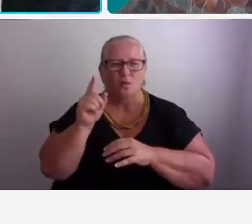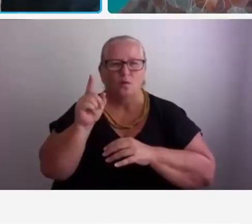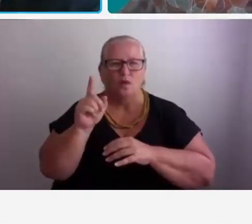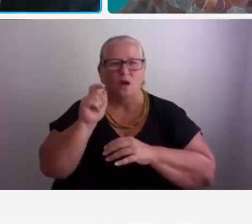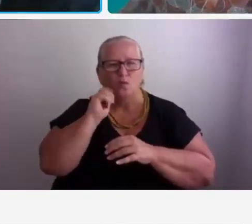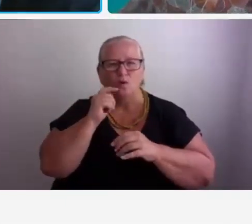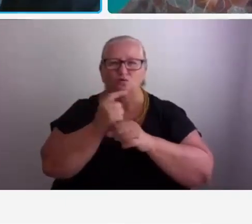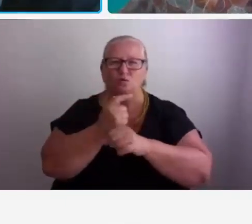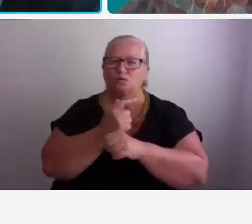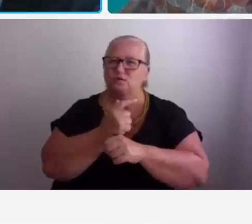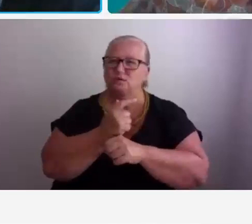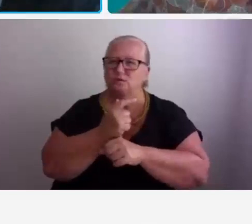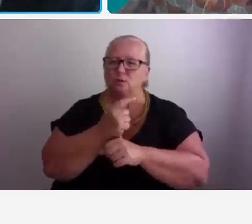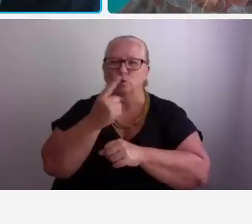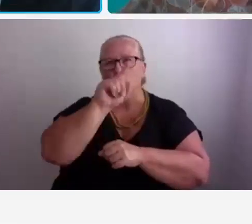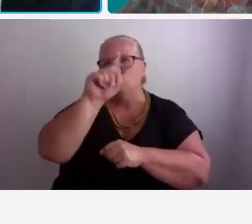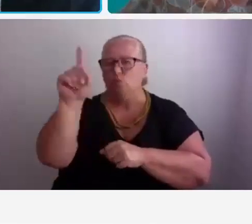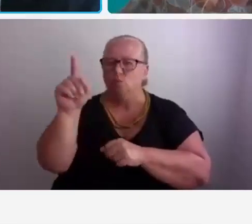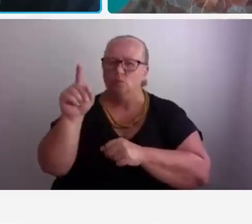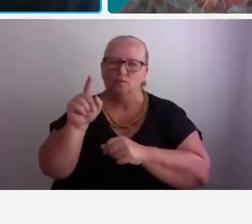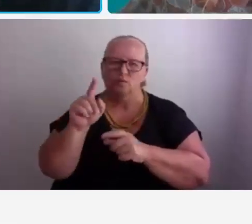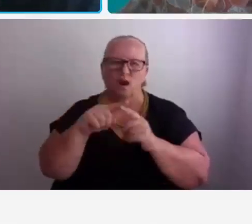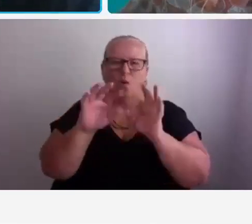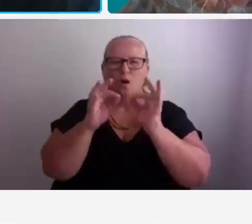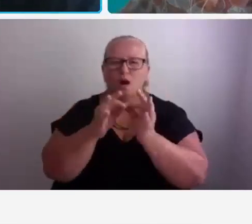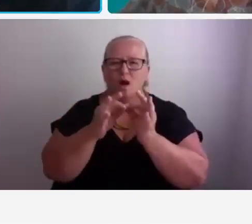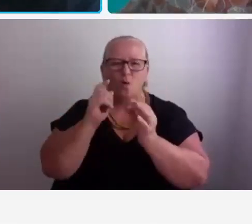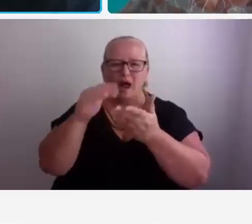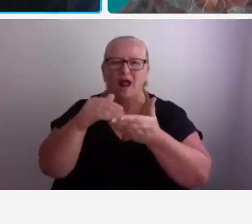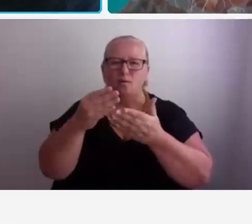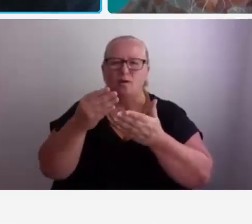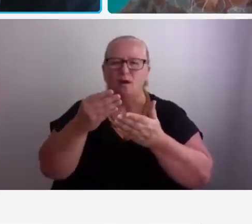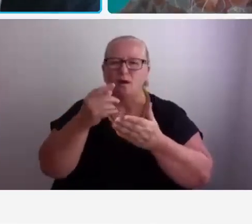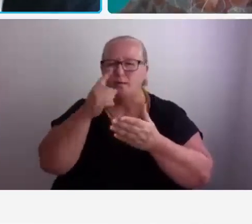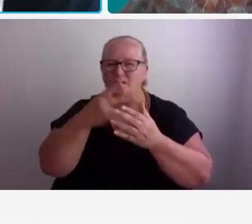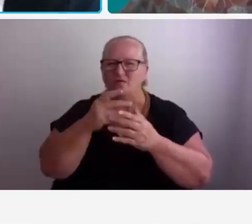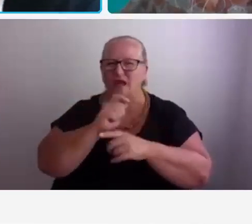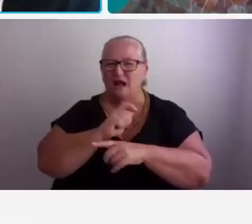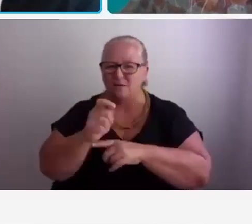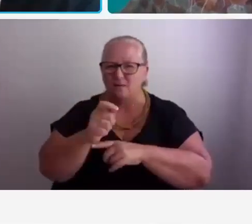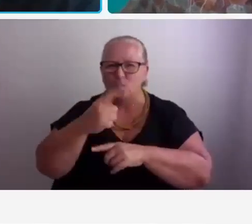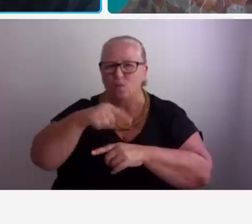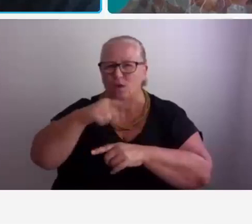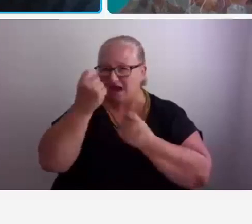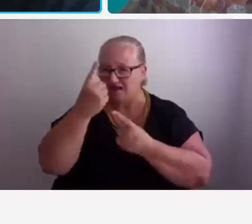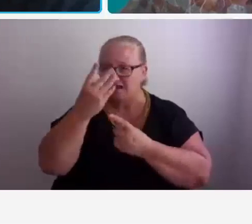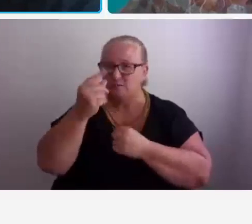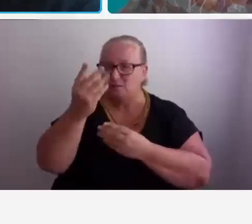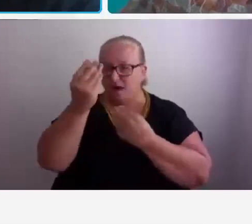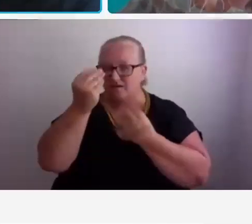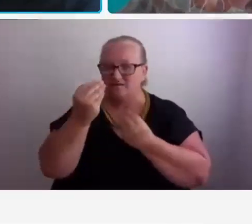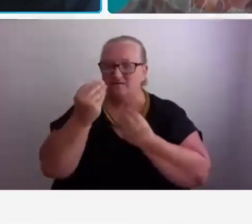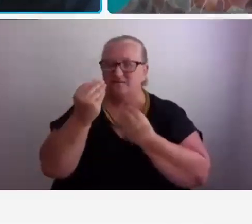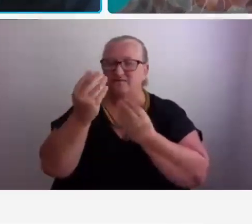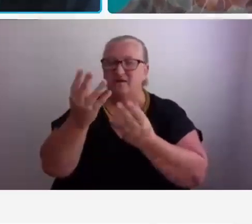services market that help facilities with their claiming, and we understand that some of them are advising